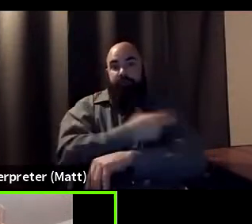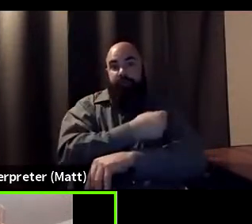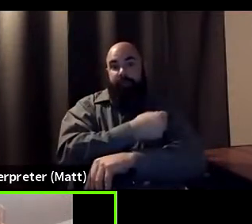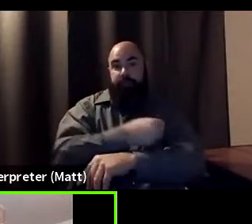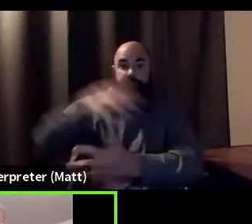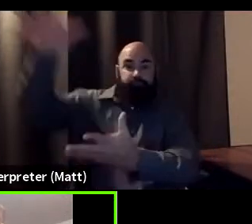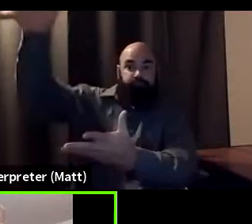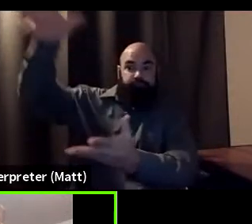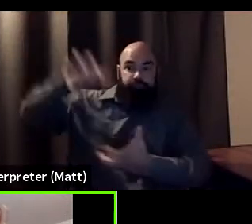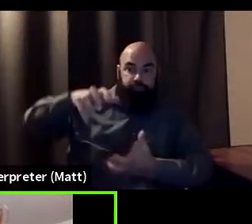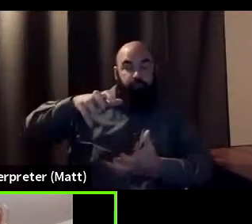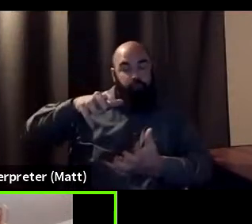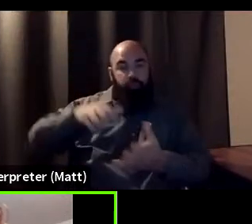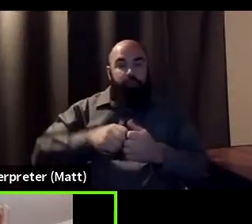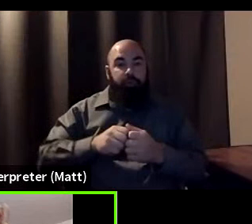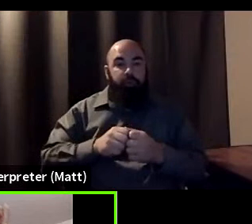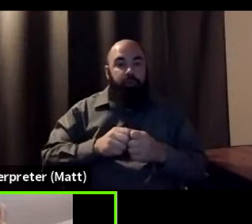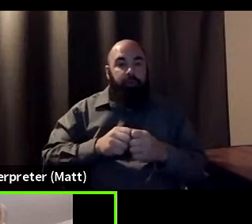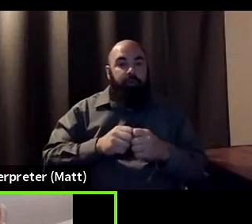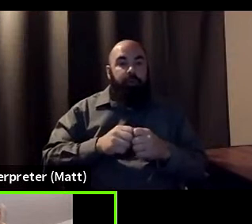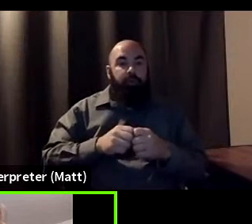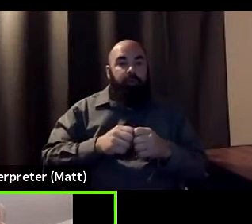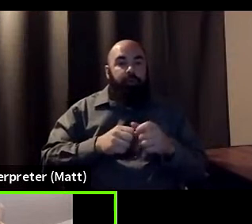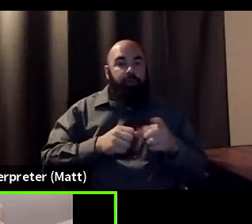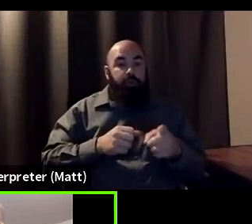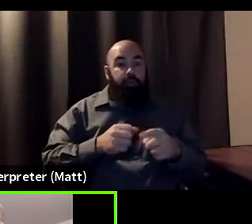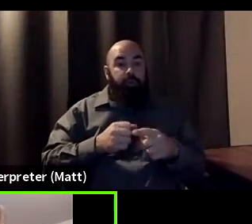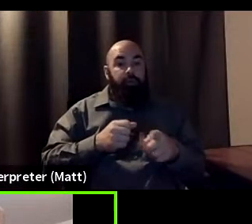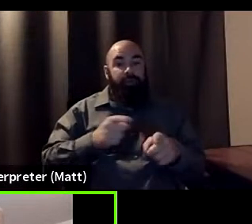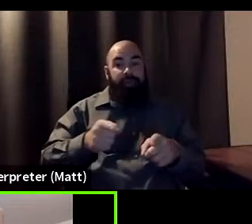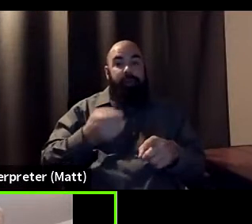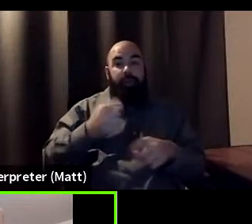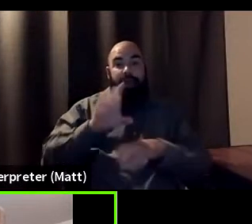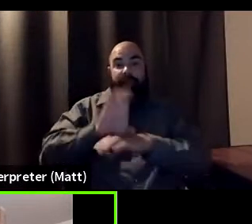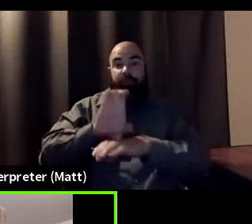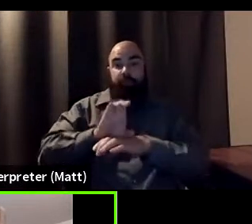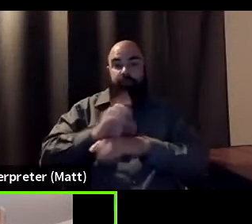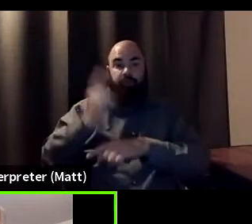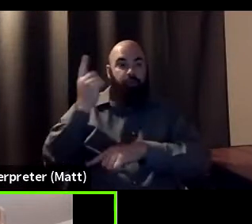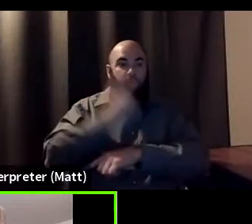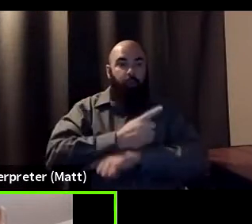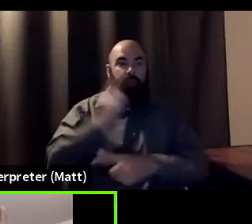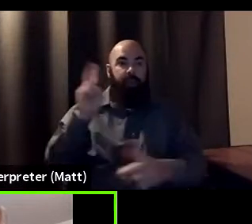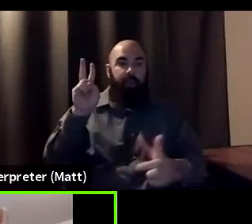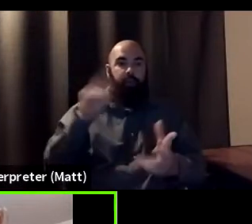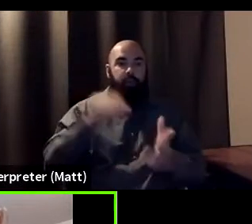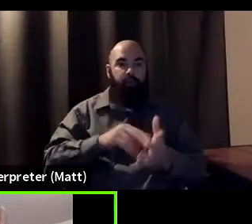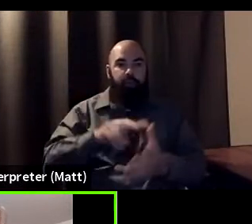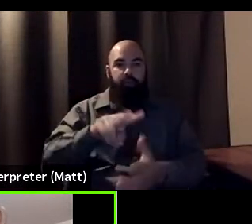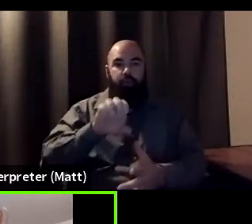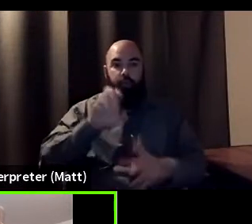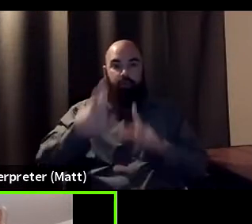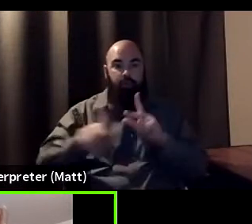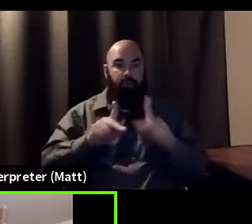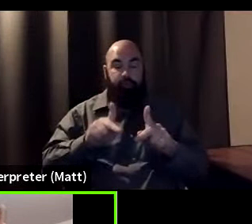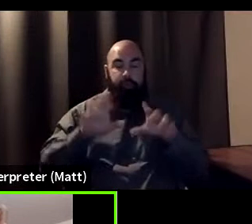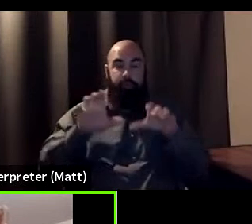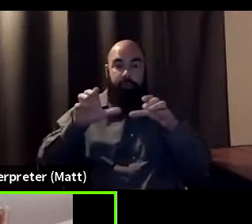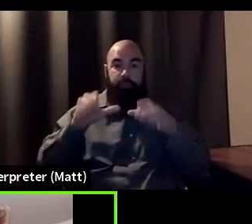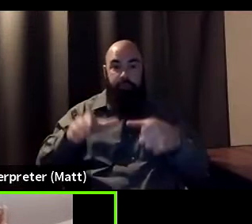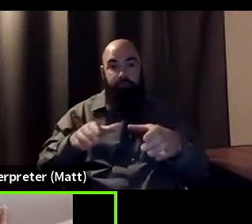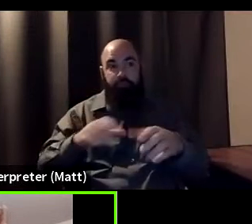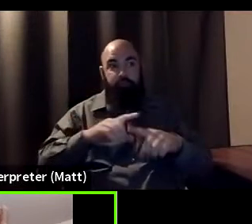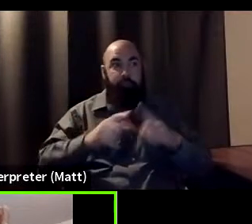did at Blue Ridge Church was 2,200 people. That was pretty amazing. But we are looking to doing,